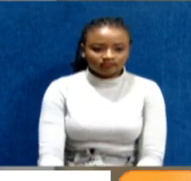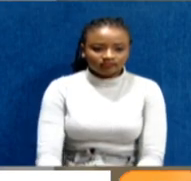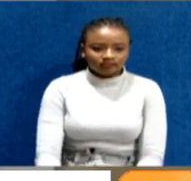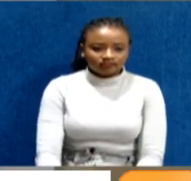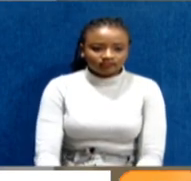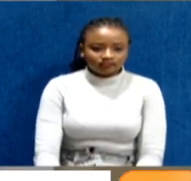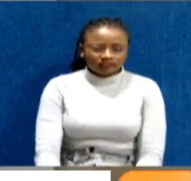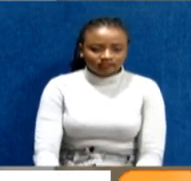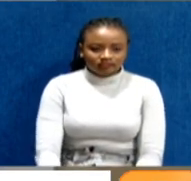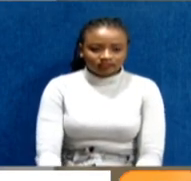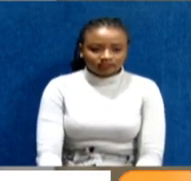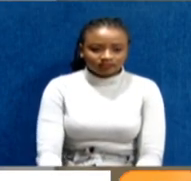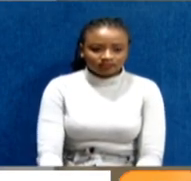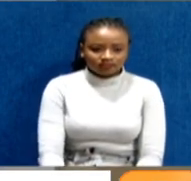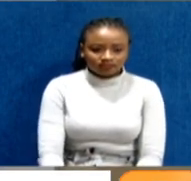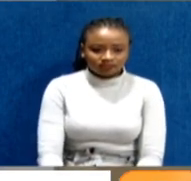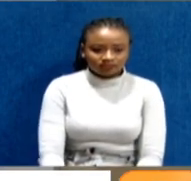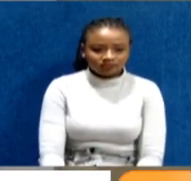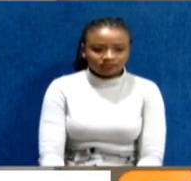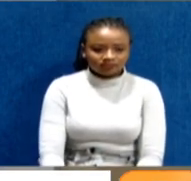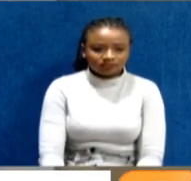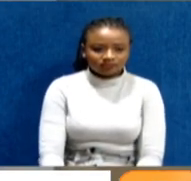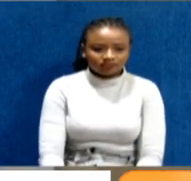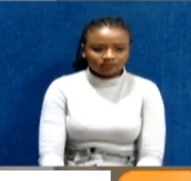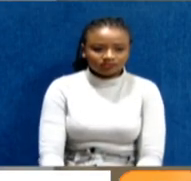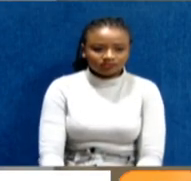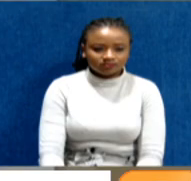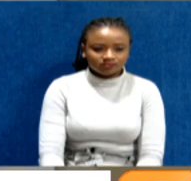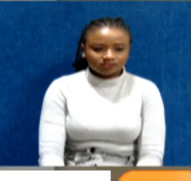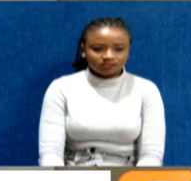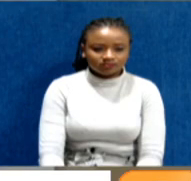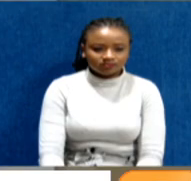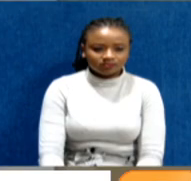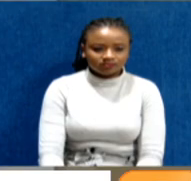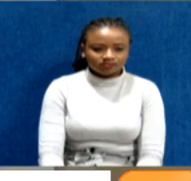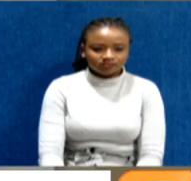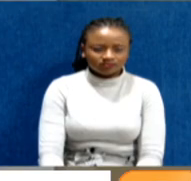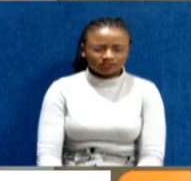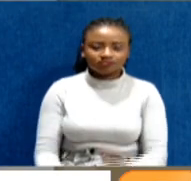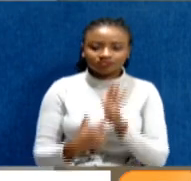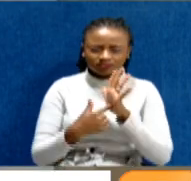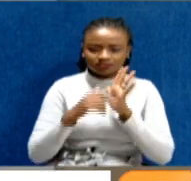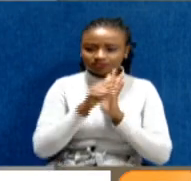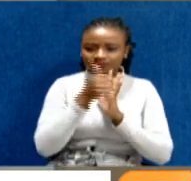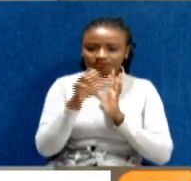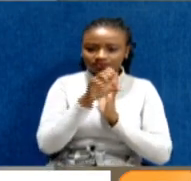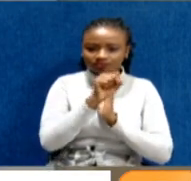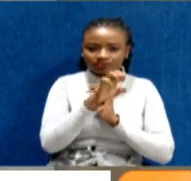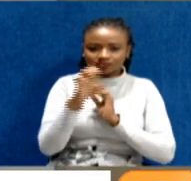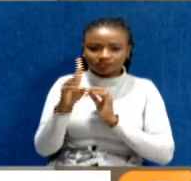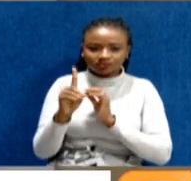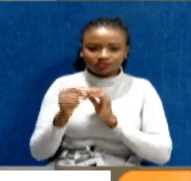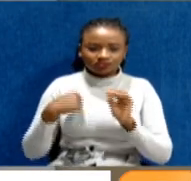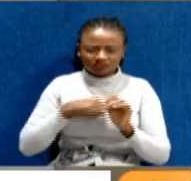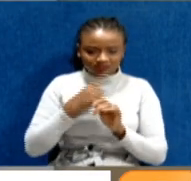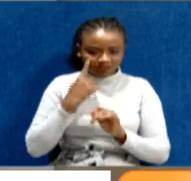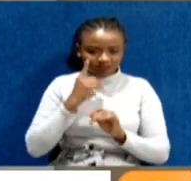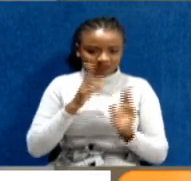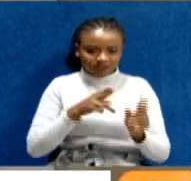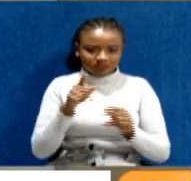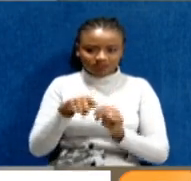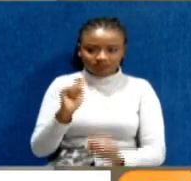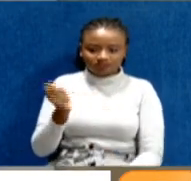companies, especially the seeds of what Dr. Mudabi called the big three, what we eat mostly in Kenya,